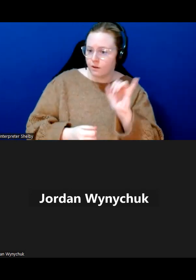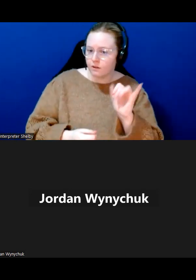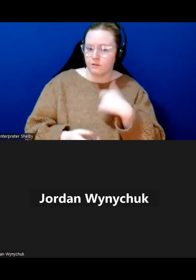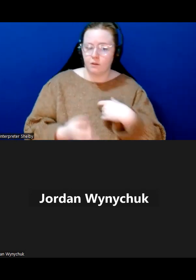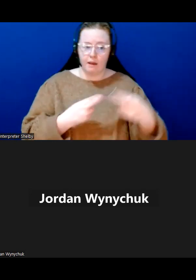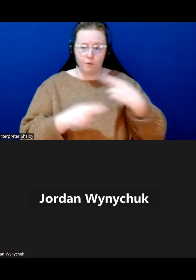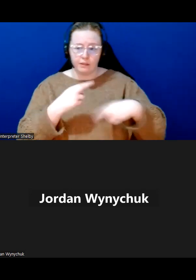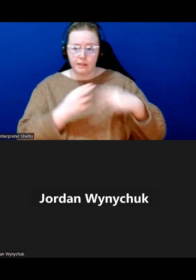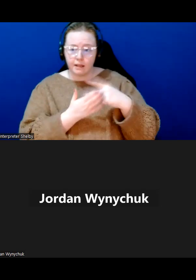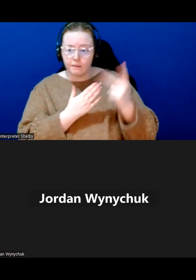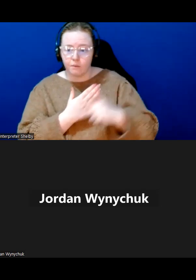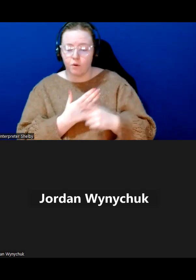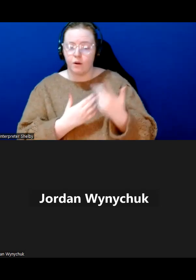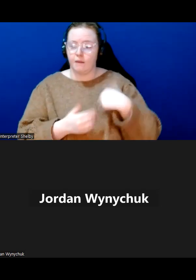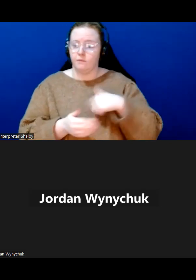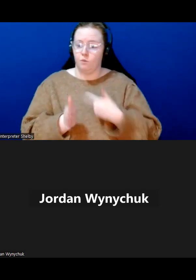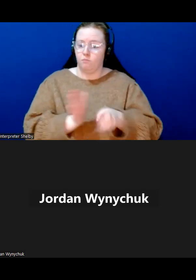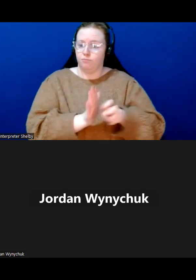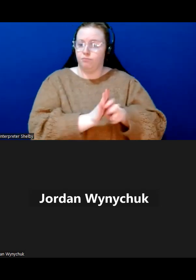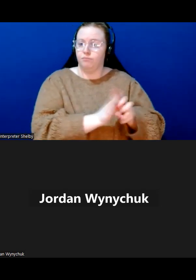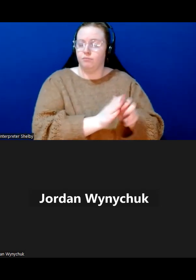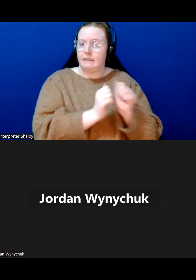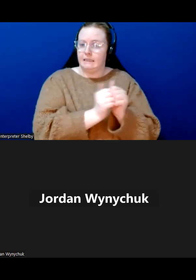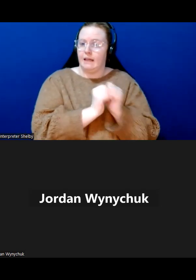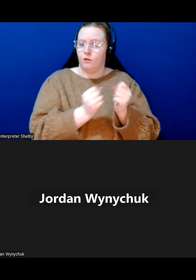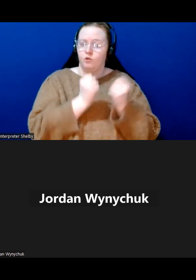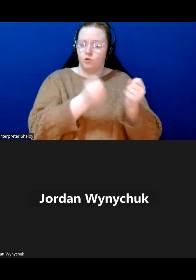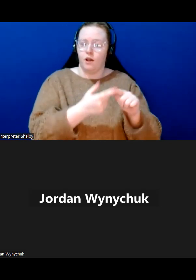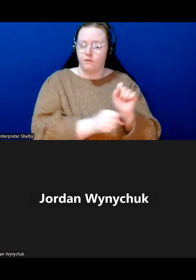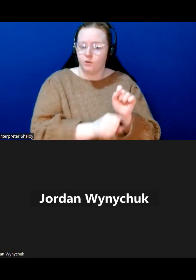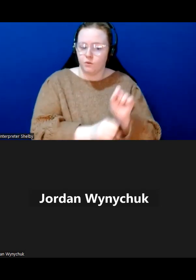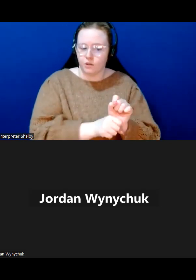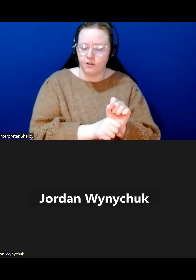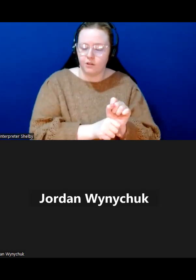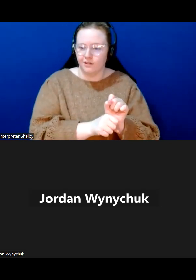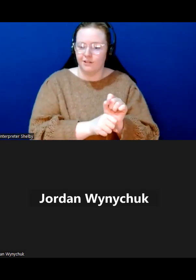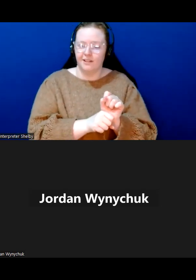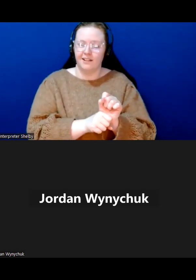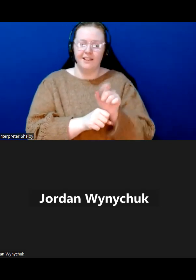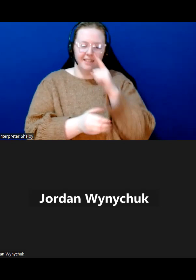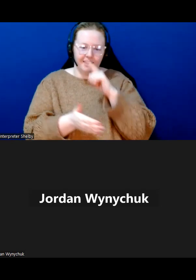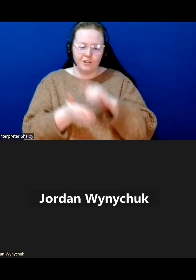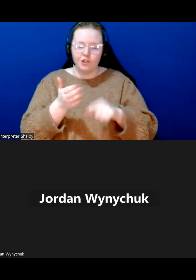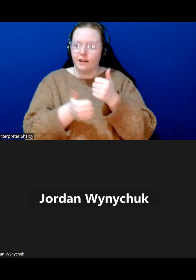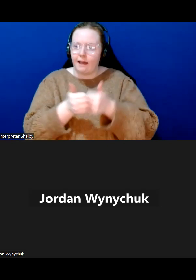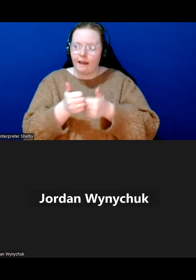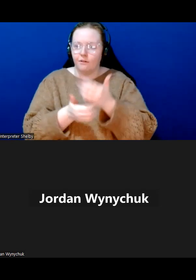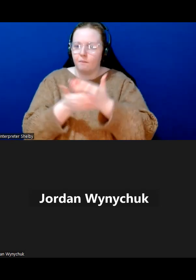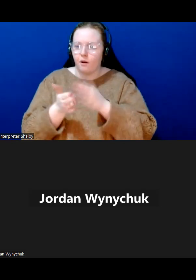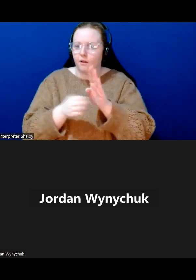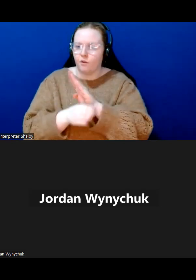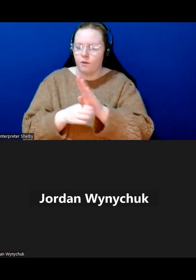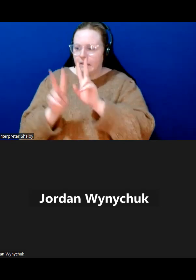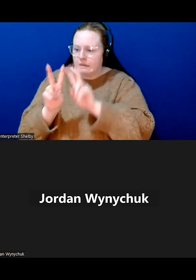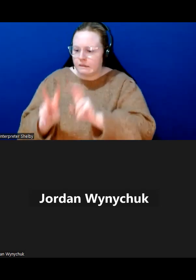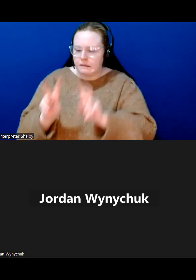program? Did we carpool to work? They look at every aspect of your business and make sure that you're operating as sustainably as possible. So